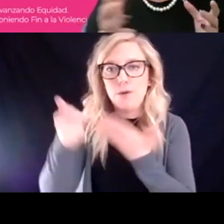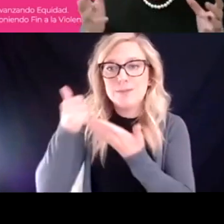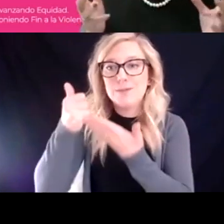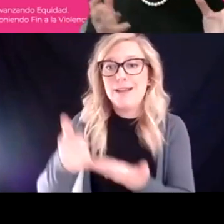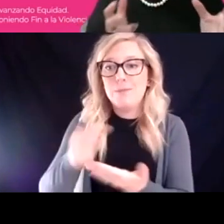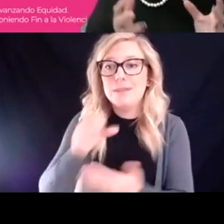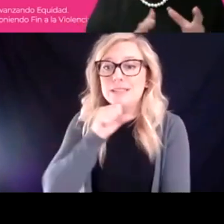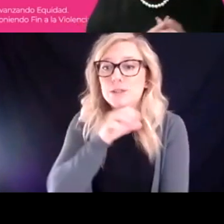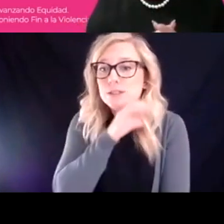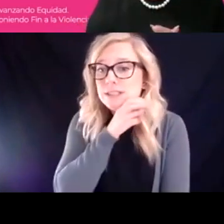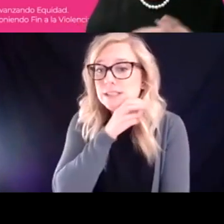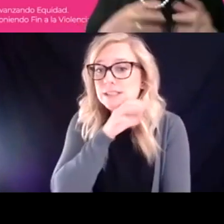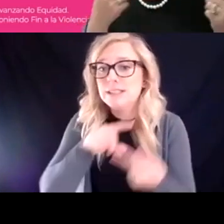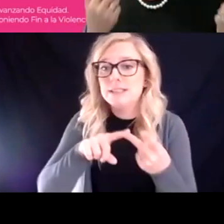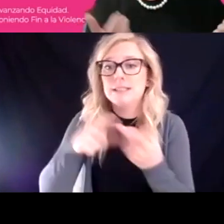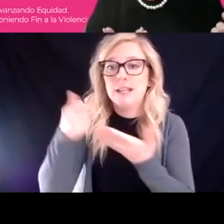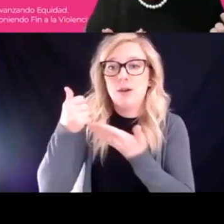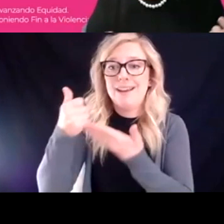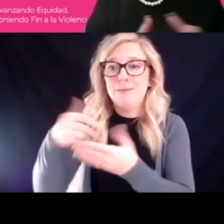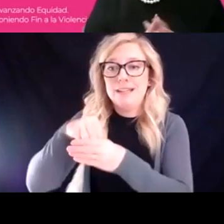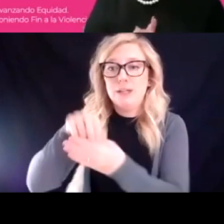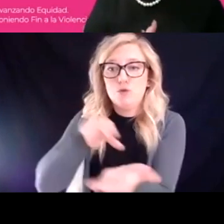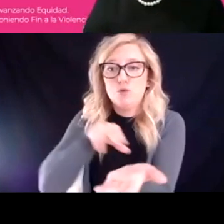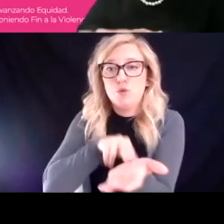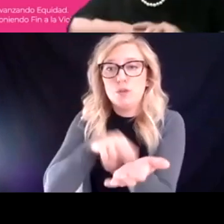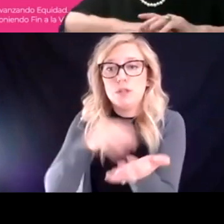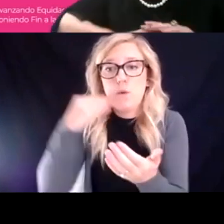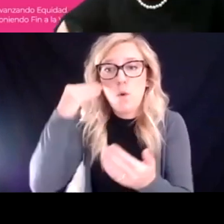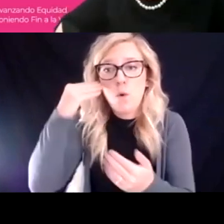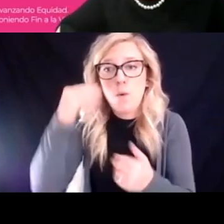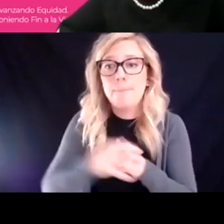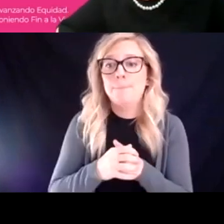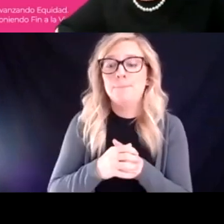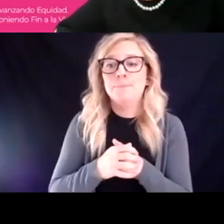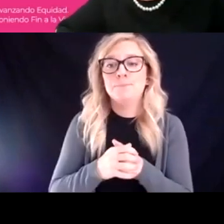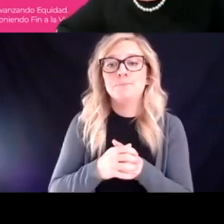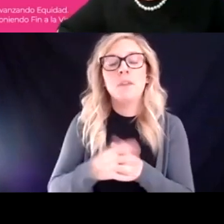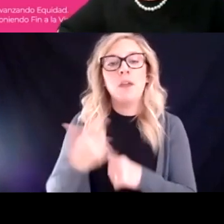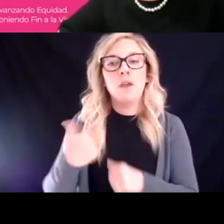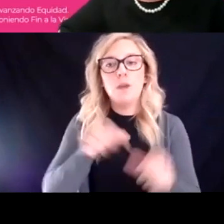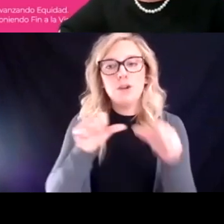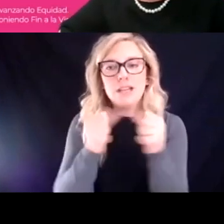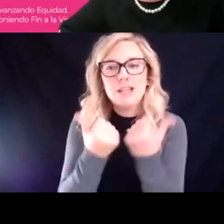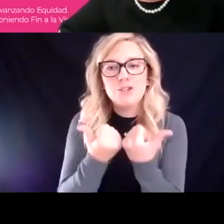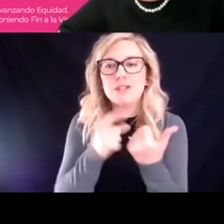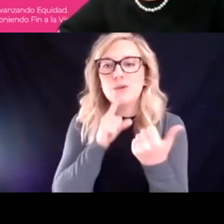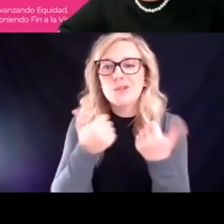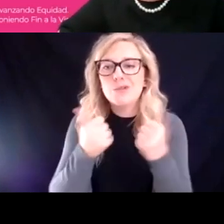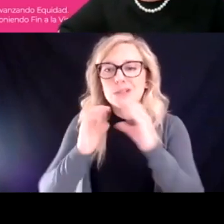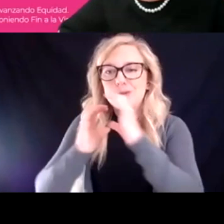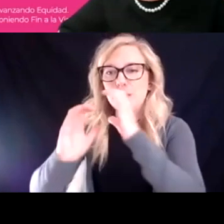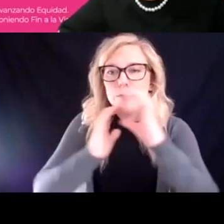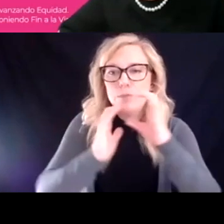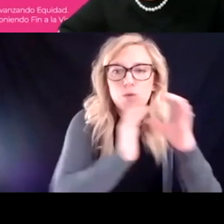that are helping in nursing homes. And we're an agency where we really strive to communicate, to always have